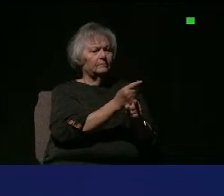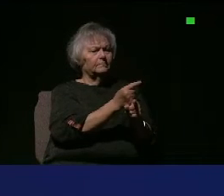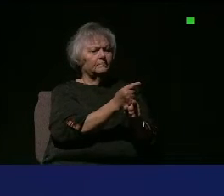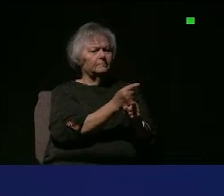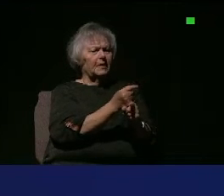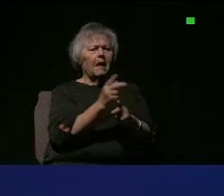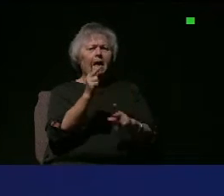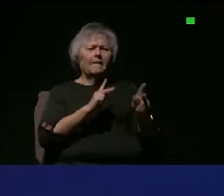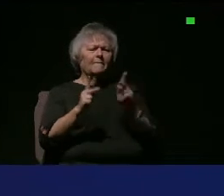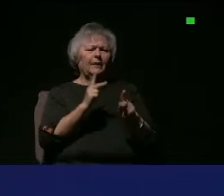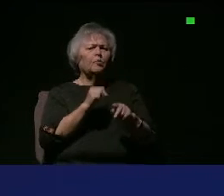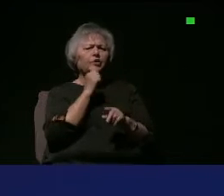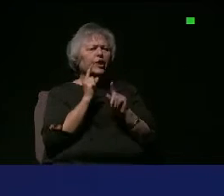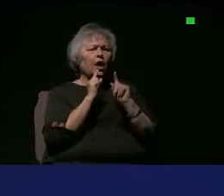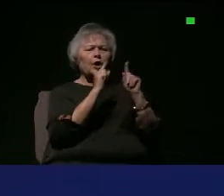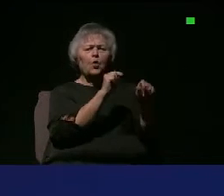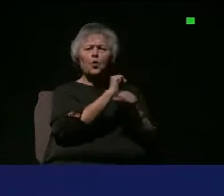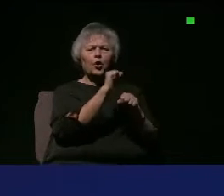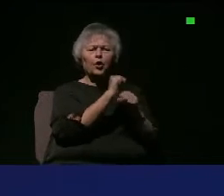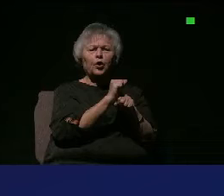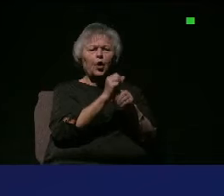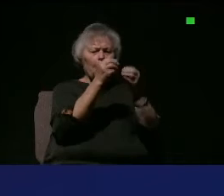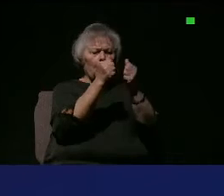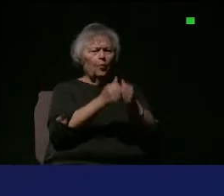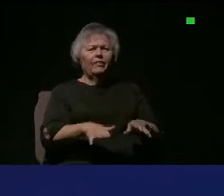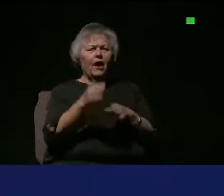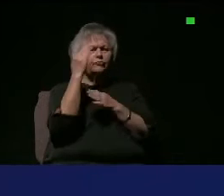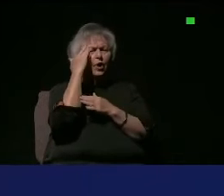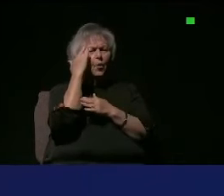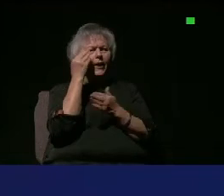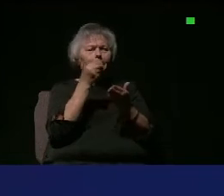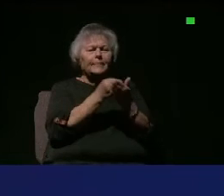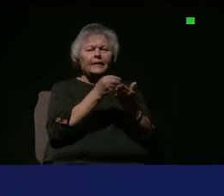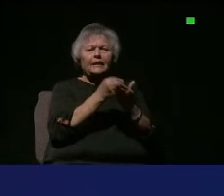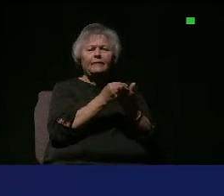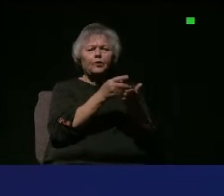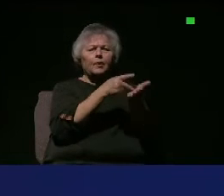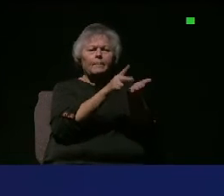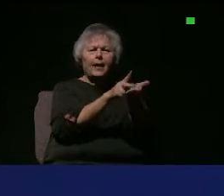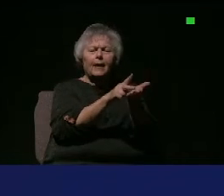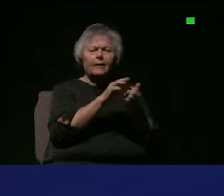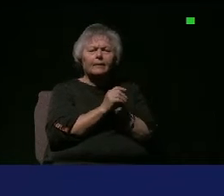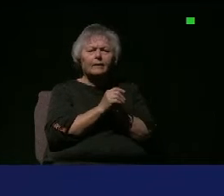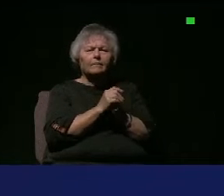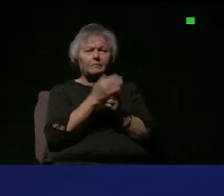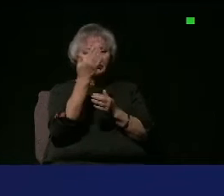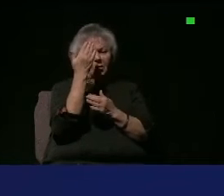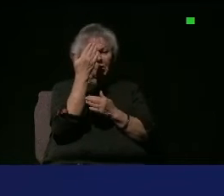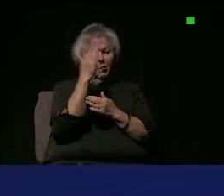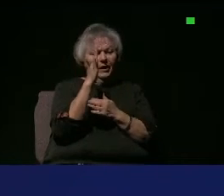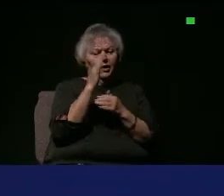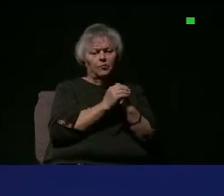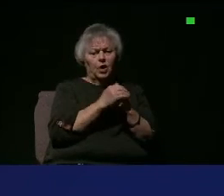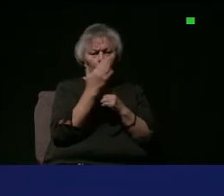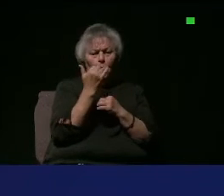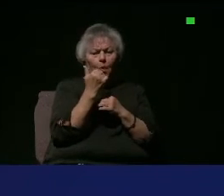they're going to be paid. And we don't know, why did it take them so long to get to the marketplace? I mean, we don't know. Maybe they were